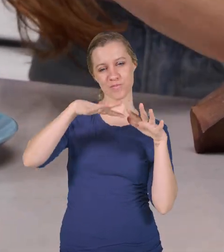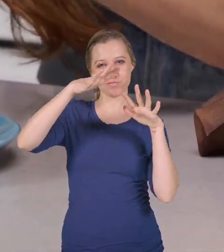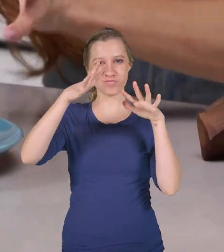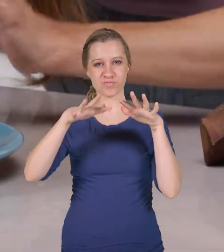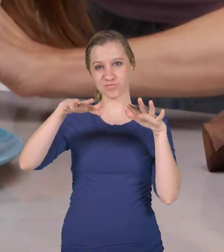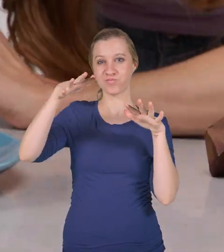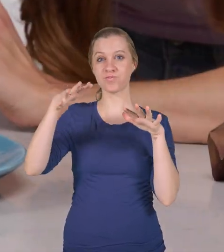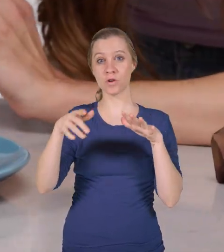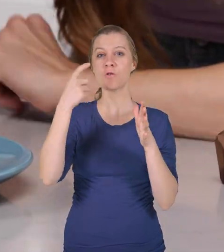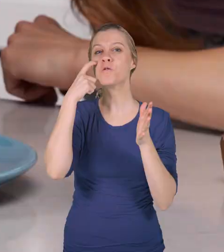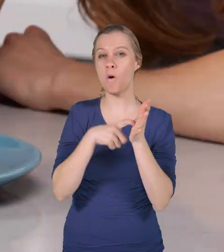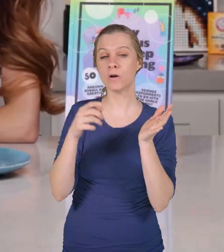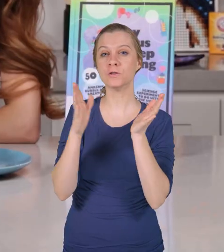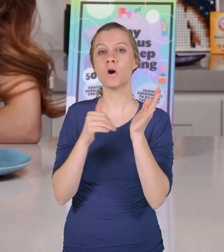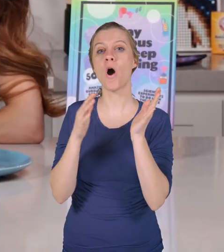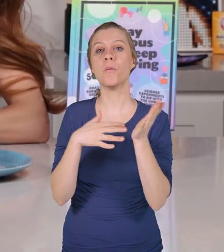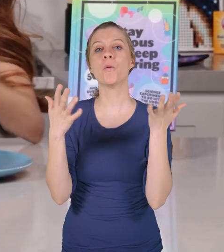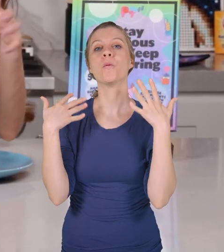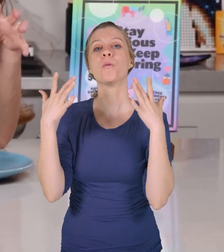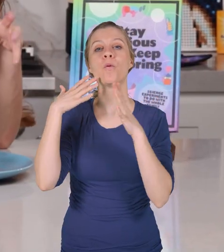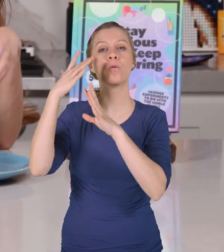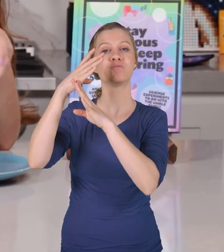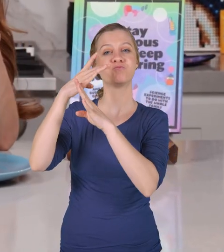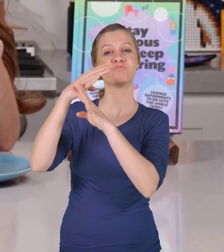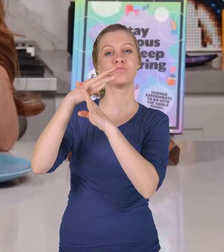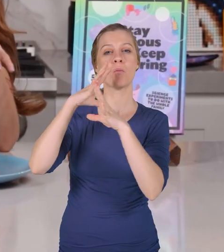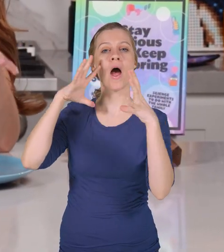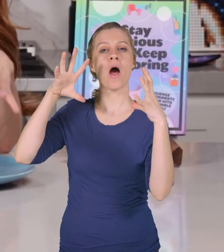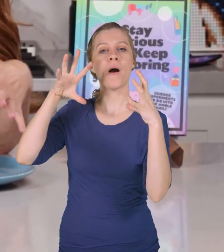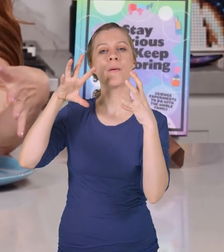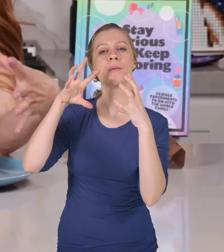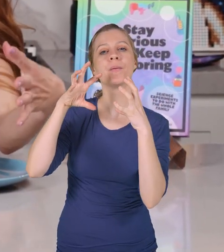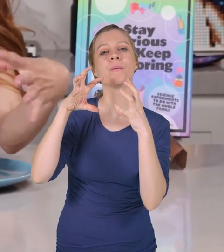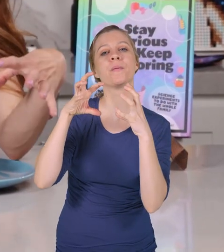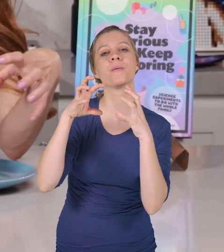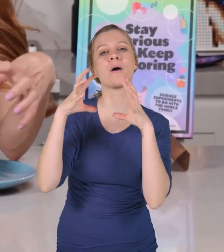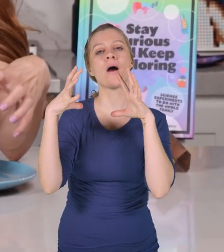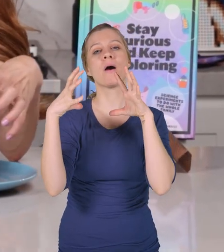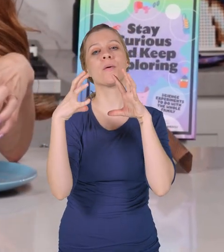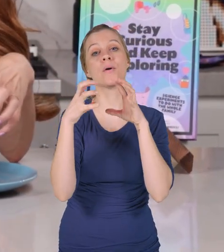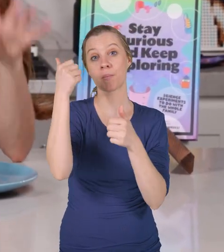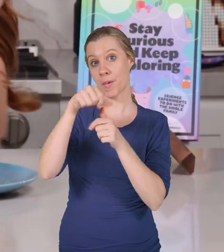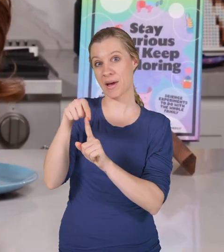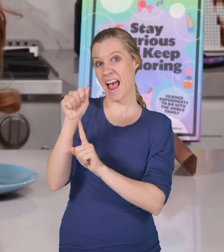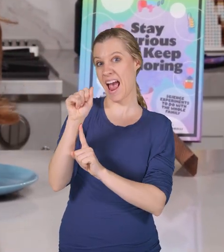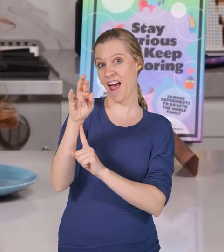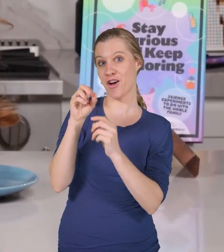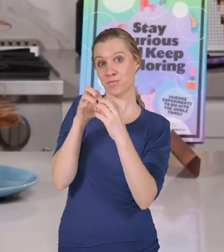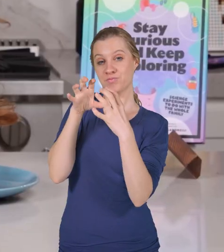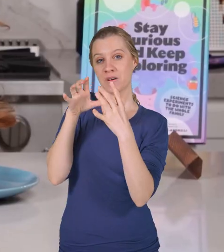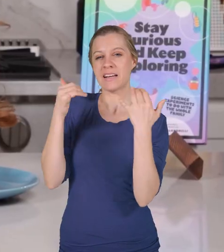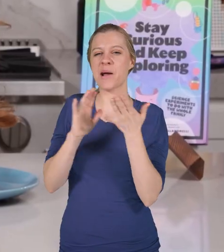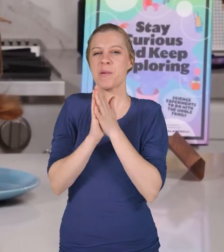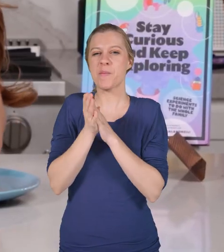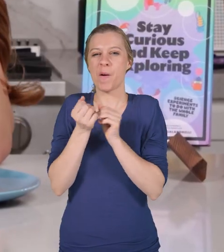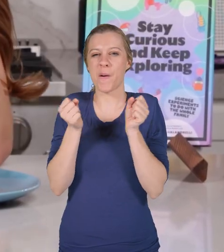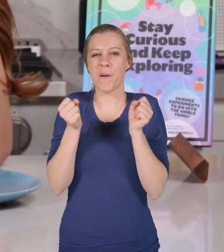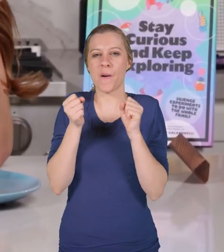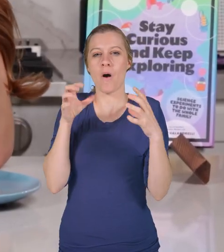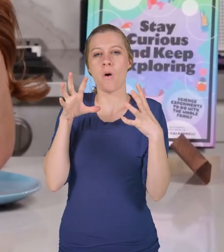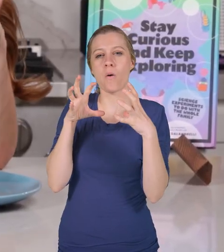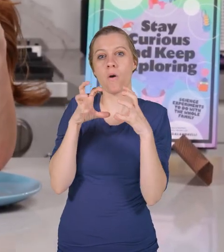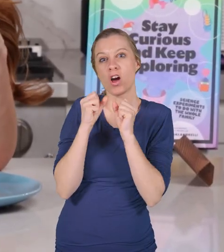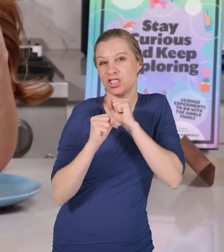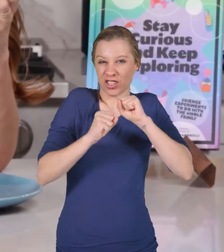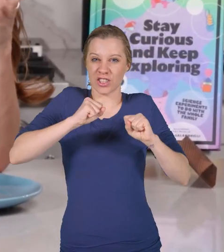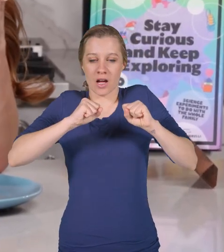this whipped, wavy texture. And you'll notice as the soap cools, some of it is going to condense. Because remember those air pockets,